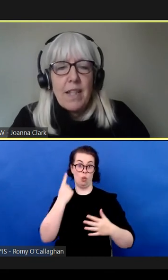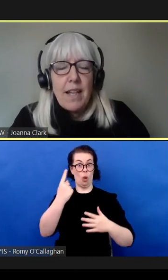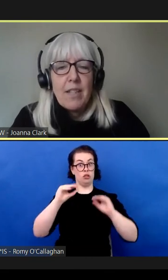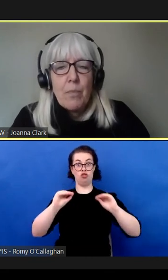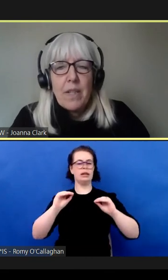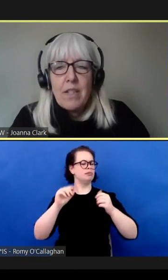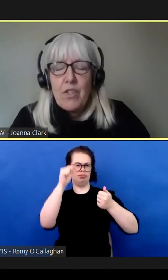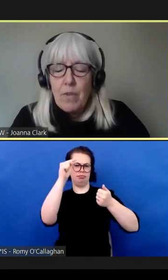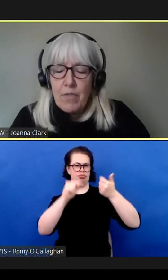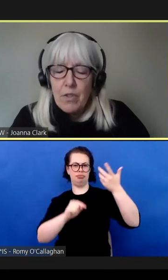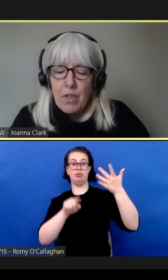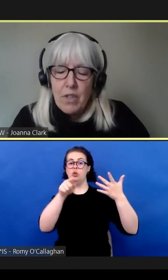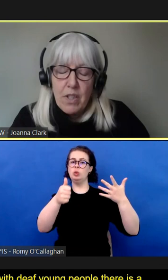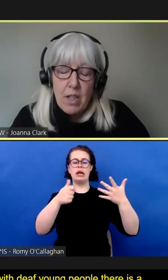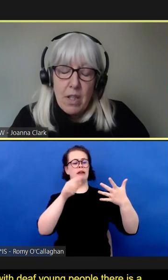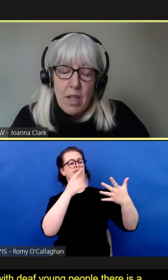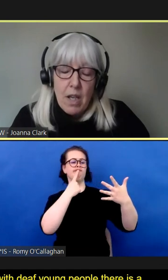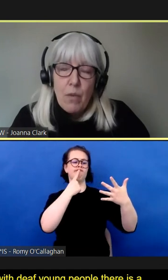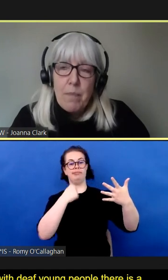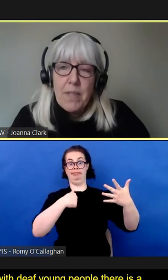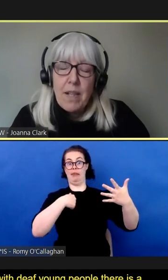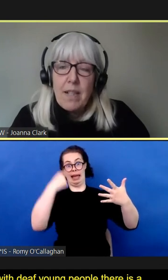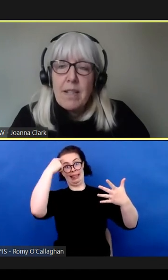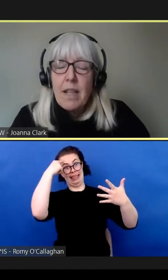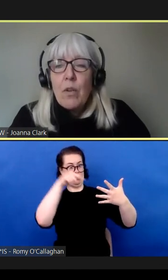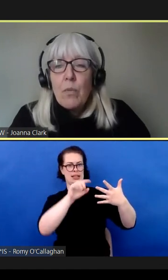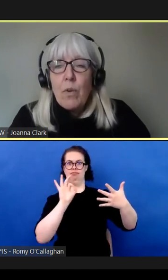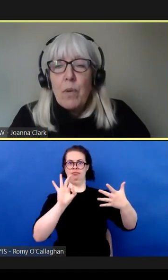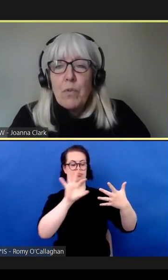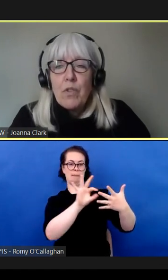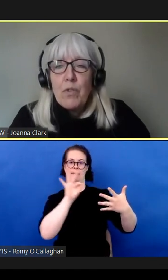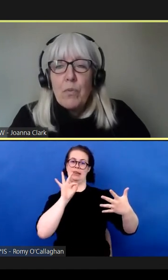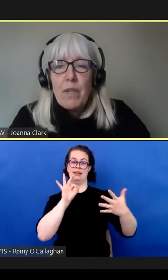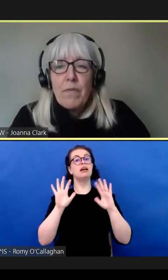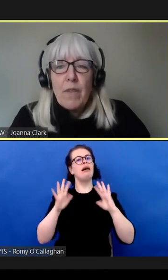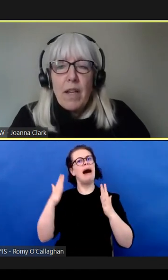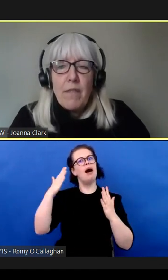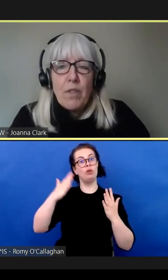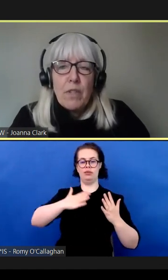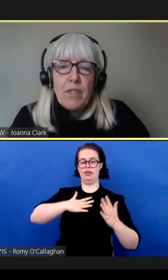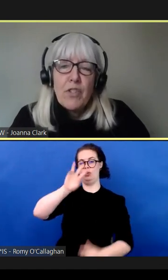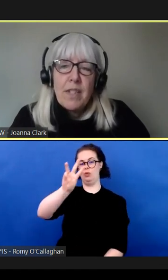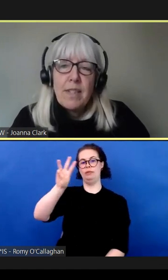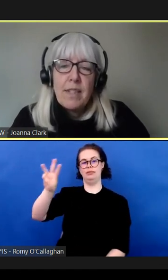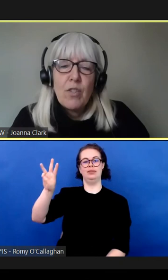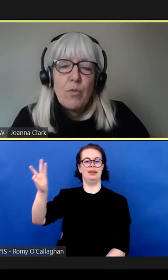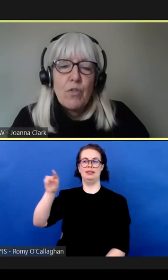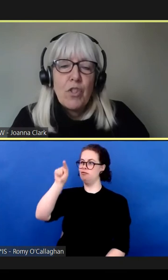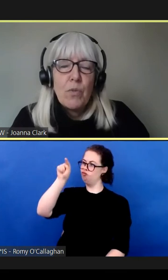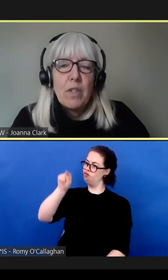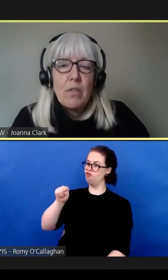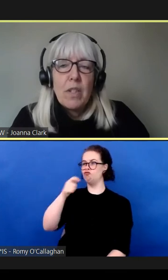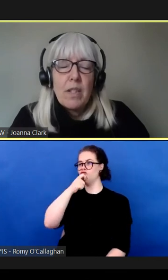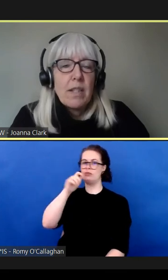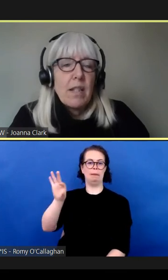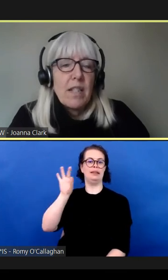options there. So please do have a look at our website. What we would do if you were interested is talk to you